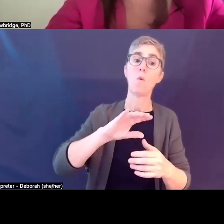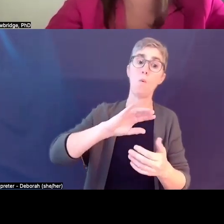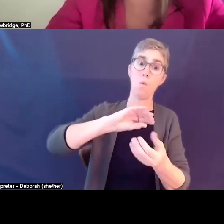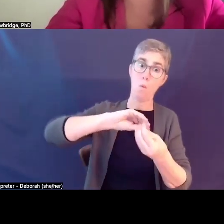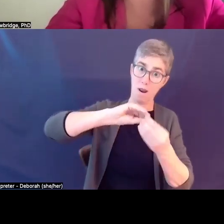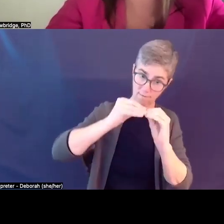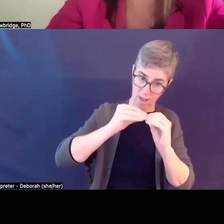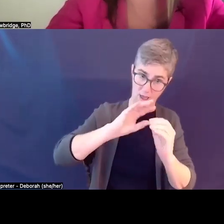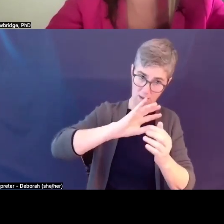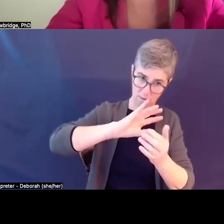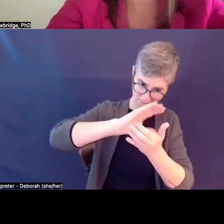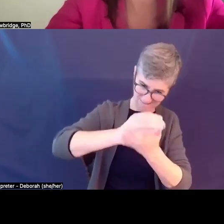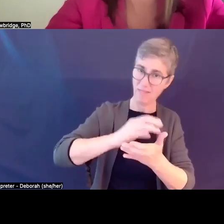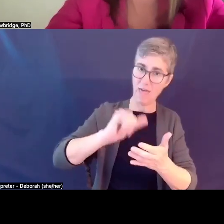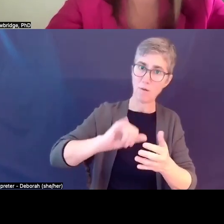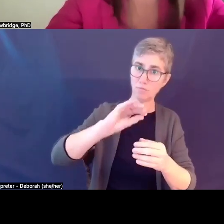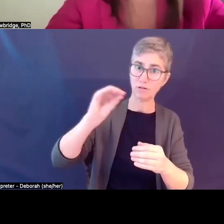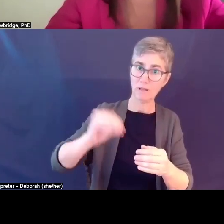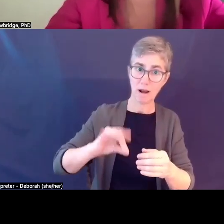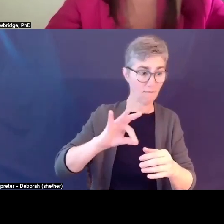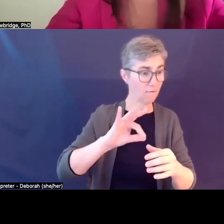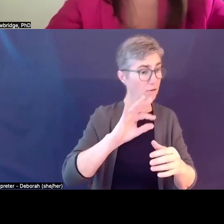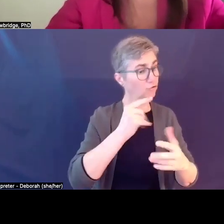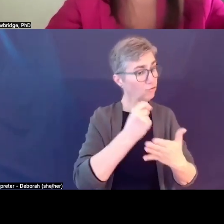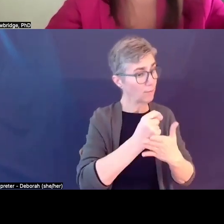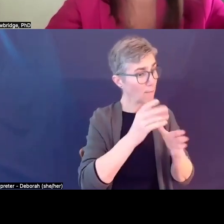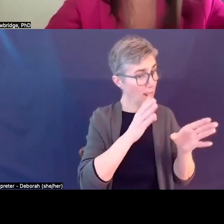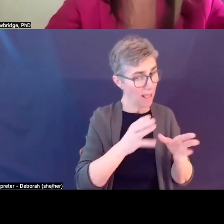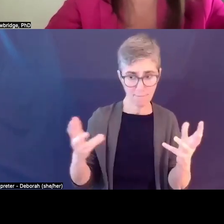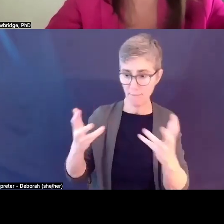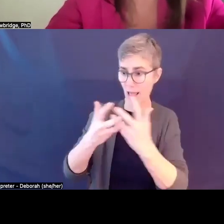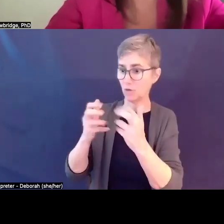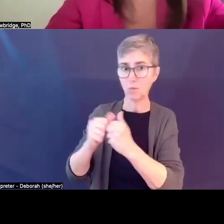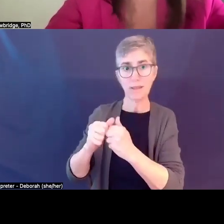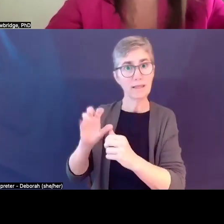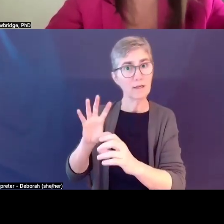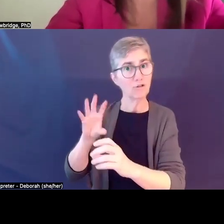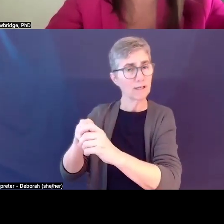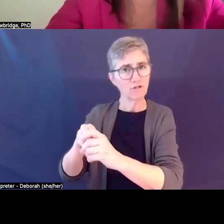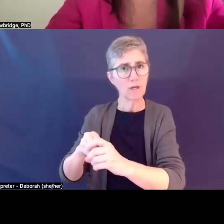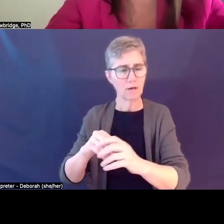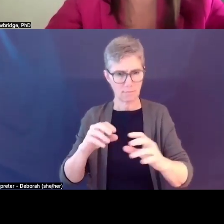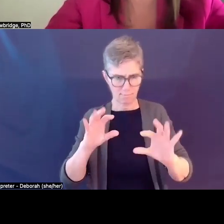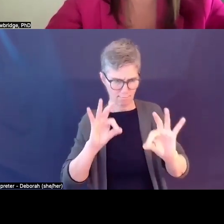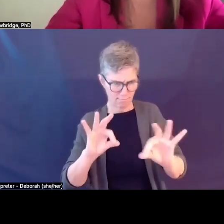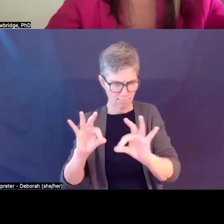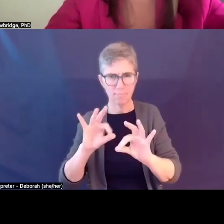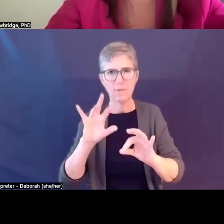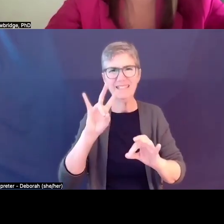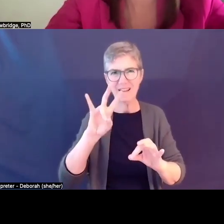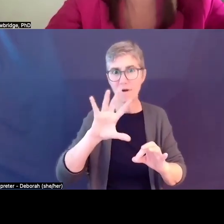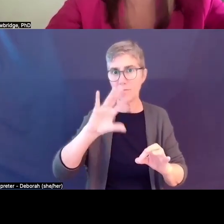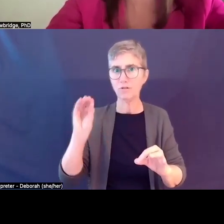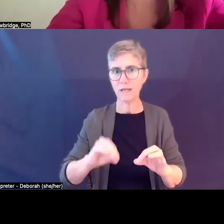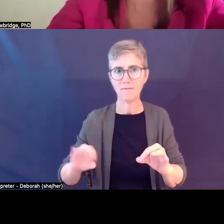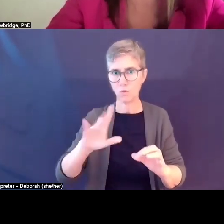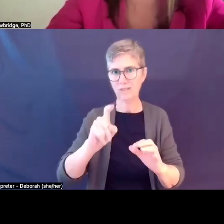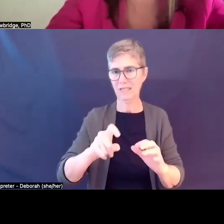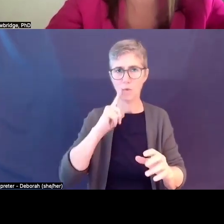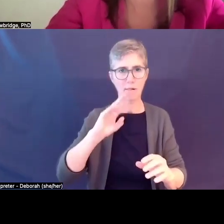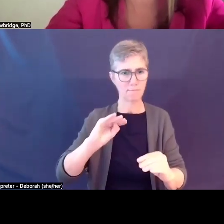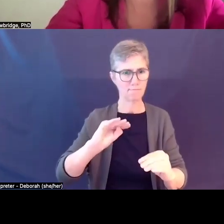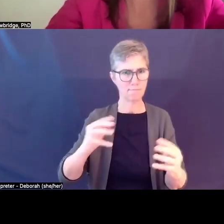identified client needs in treatment plans that are matched with interventions. And we look for 75% of needs to be matched over the course